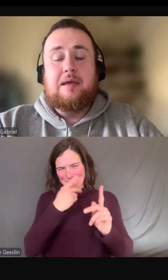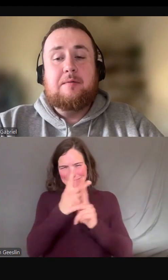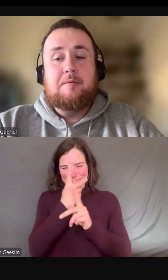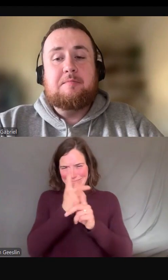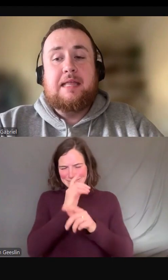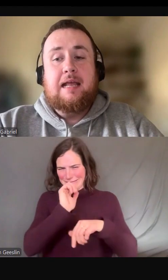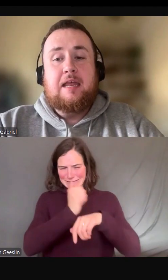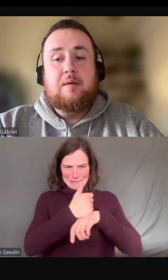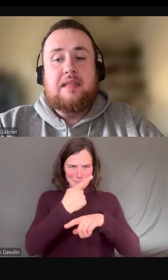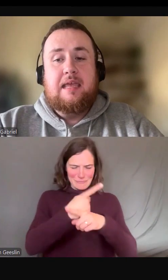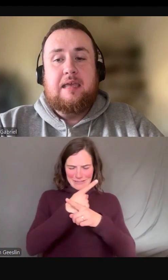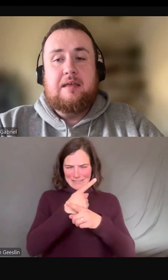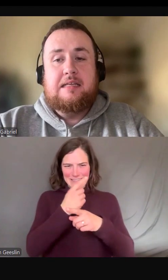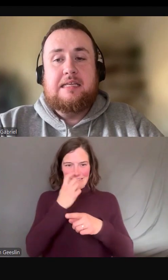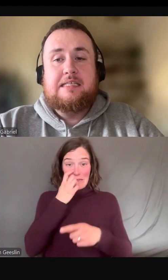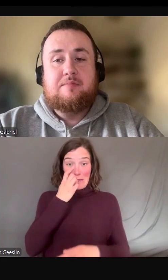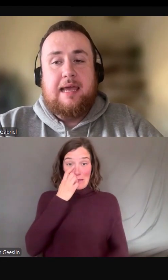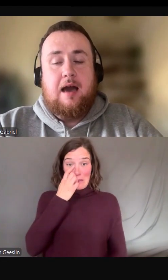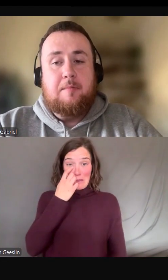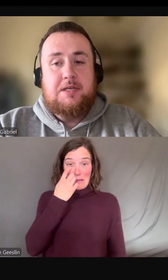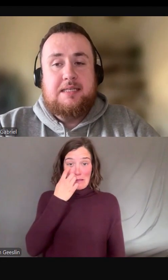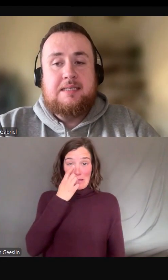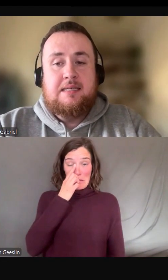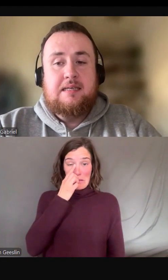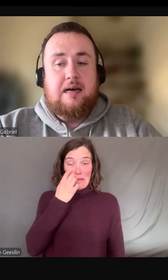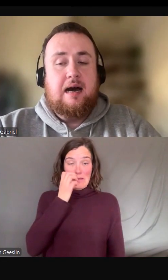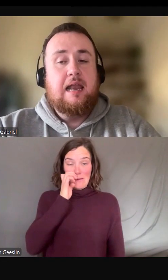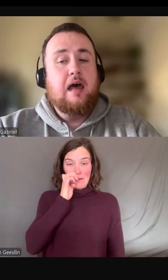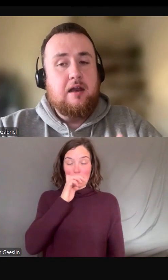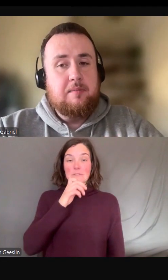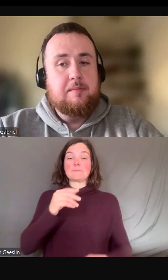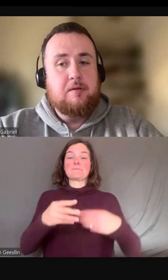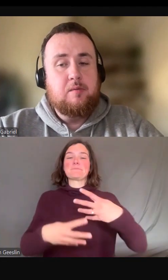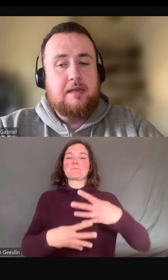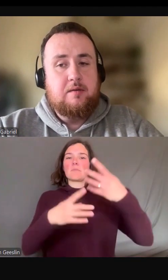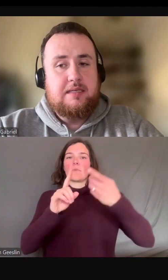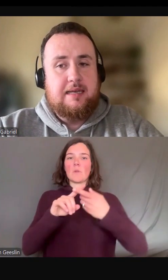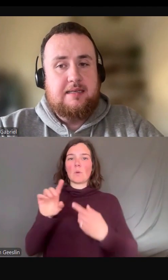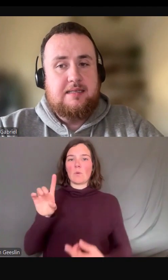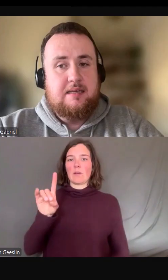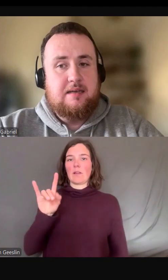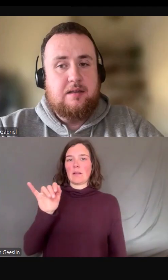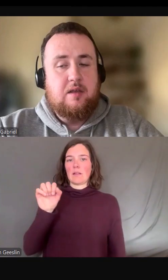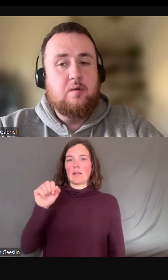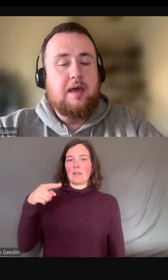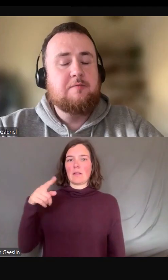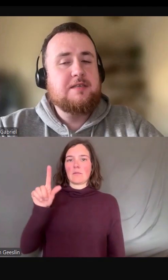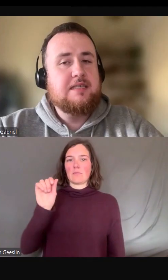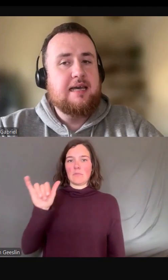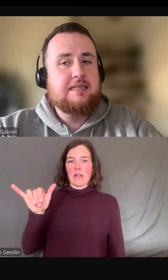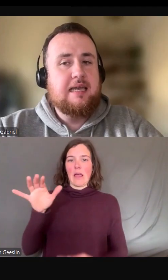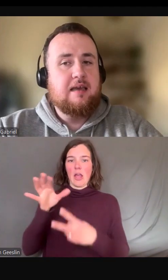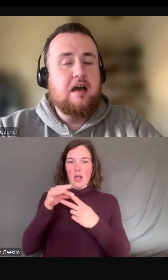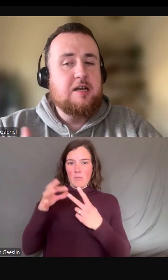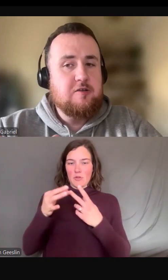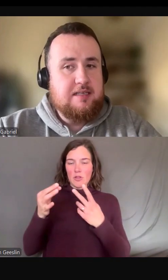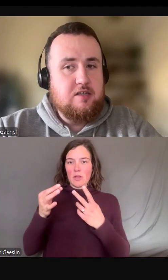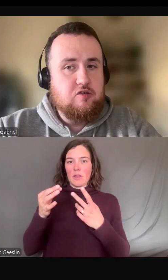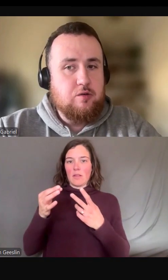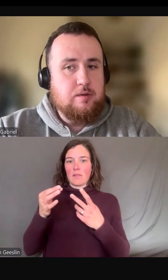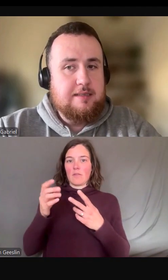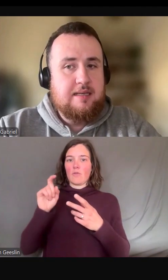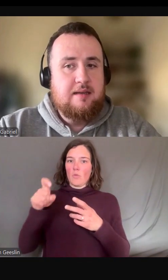is particularly with the display options. A lot of people will use these to emphasize like